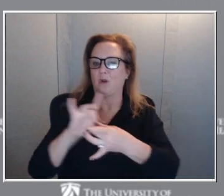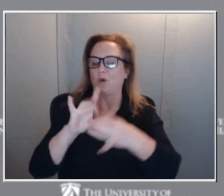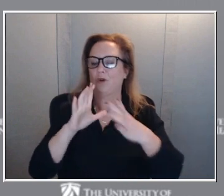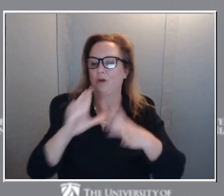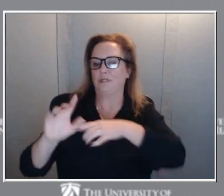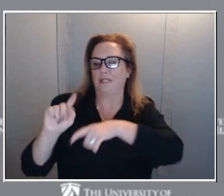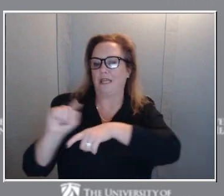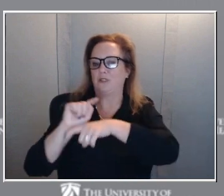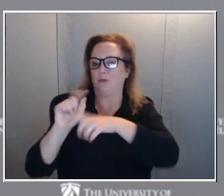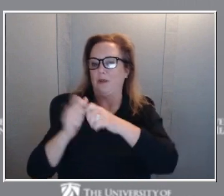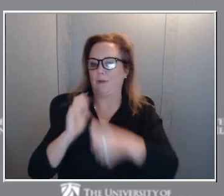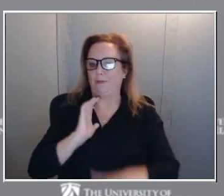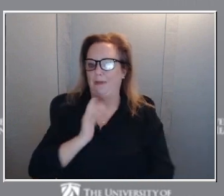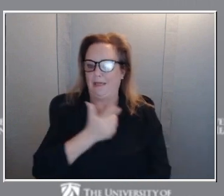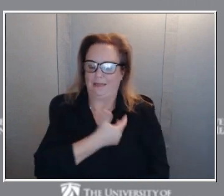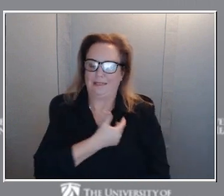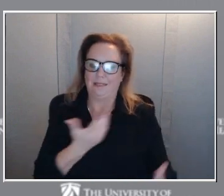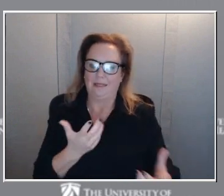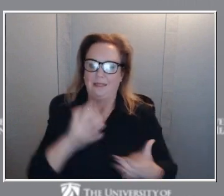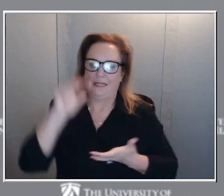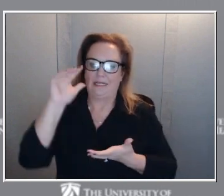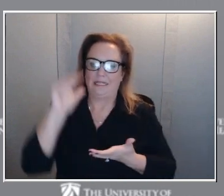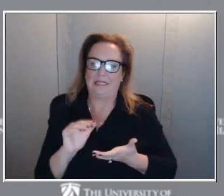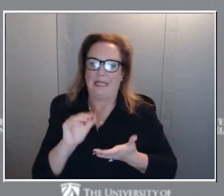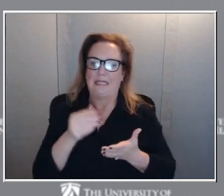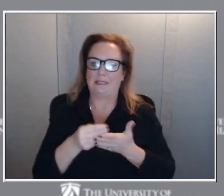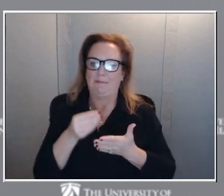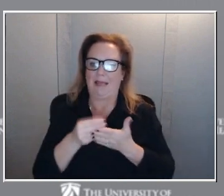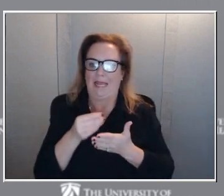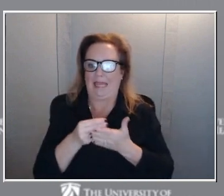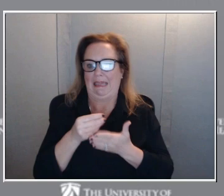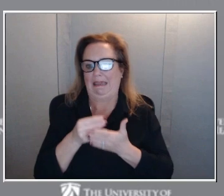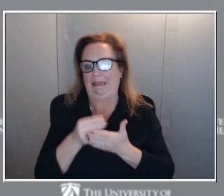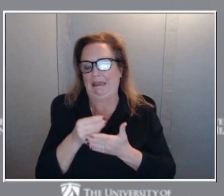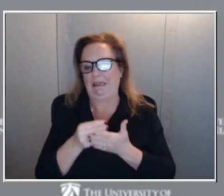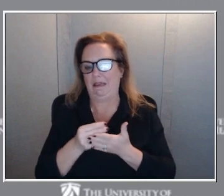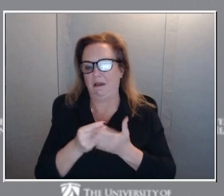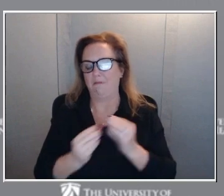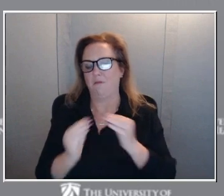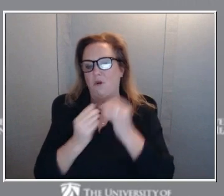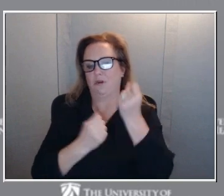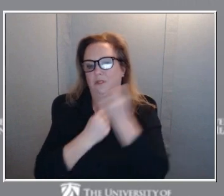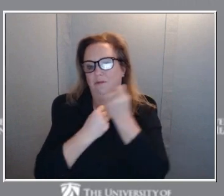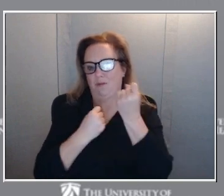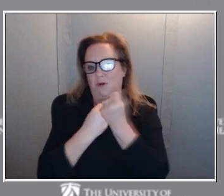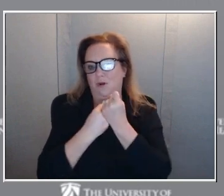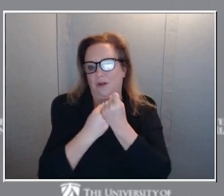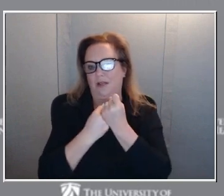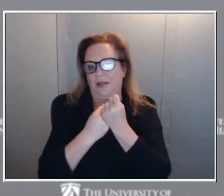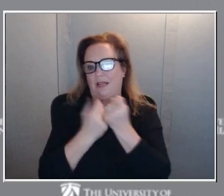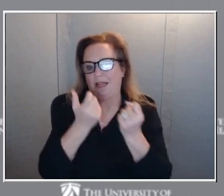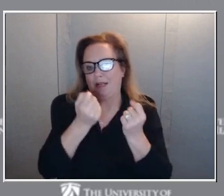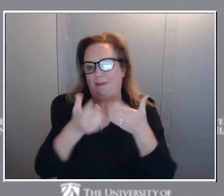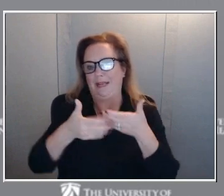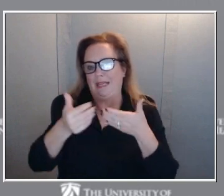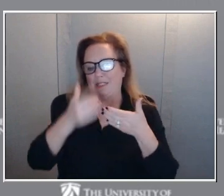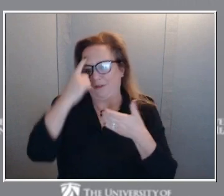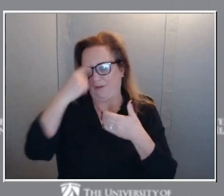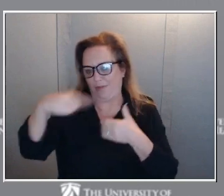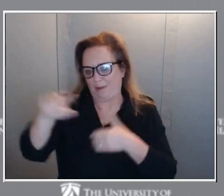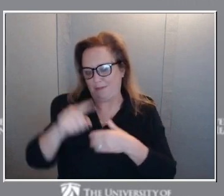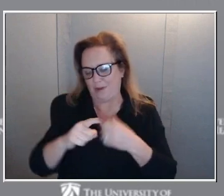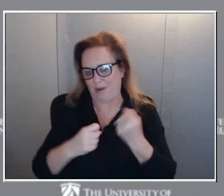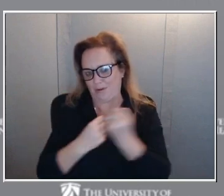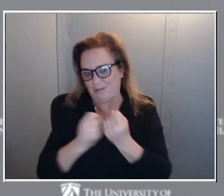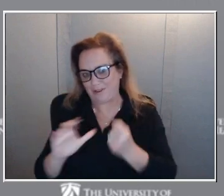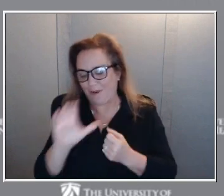me. And so that way it's just less money out of their pockets, there's more support, and it'll be a little bit easier for them to host their